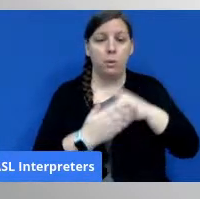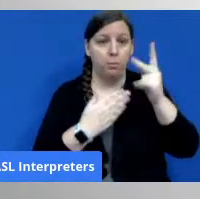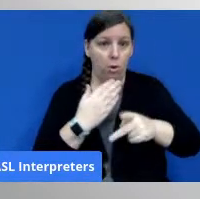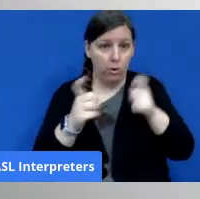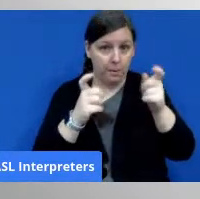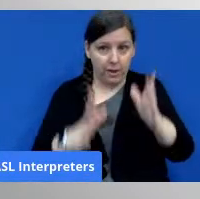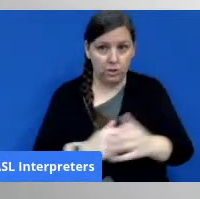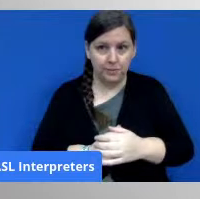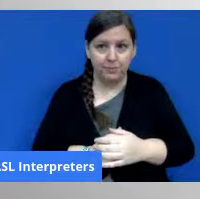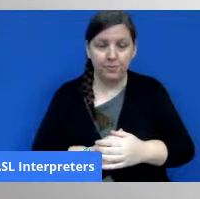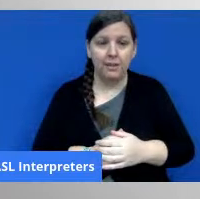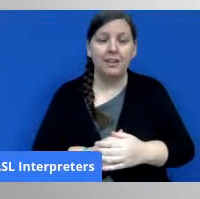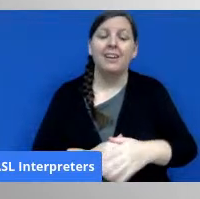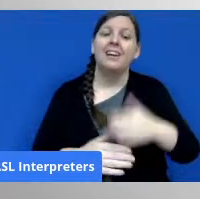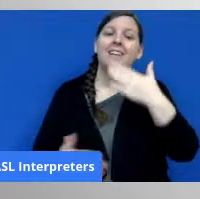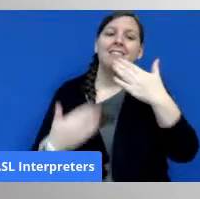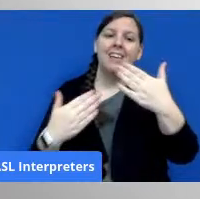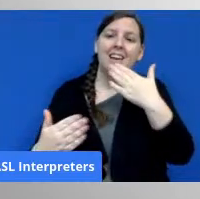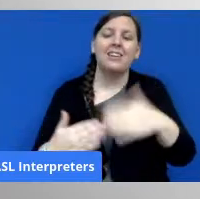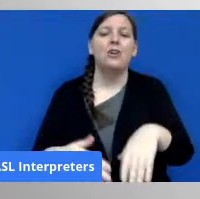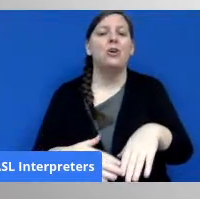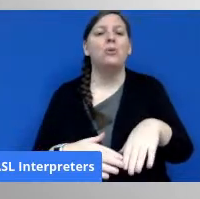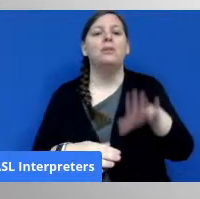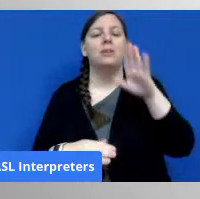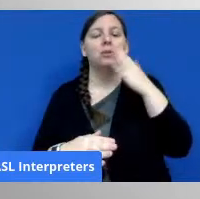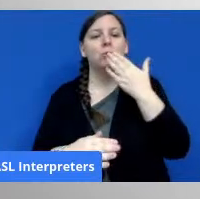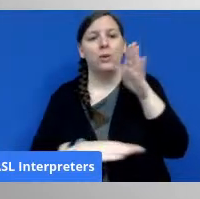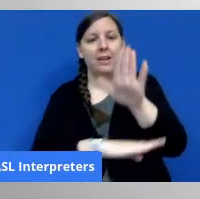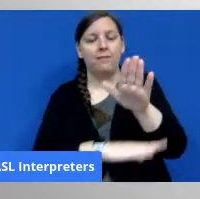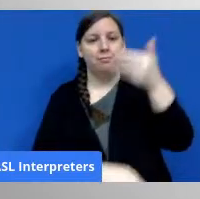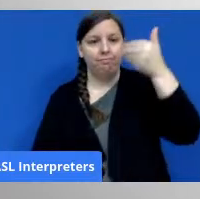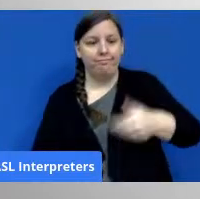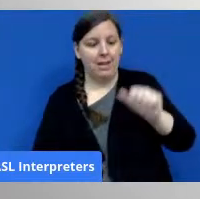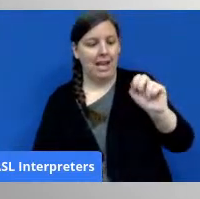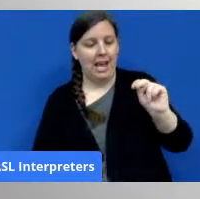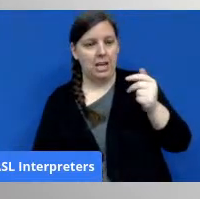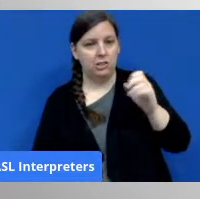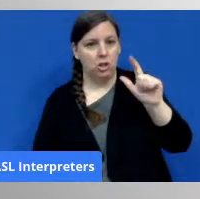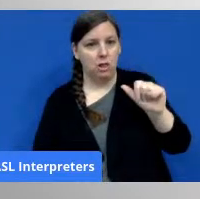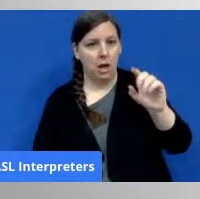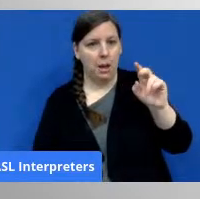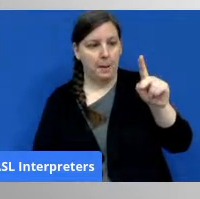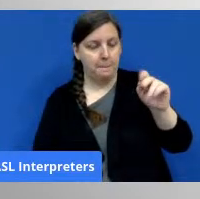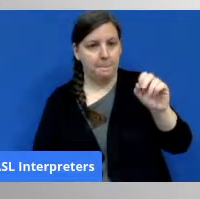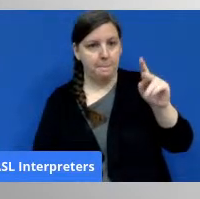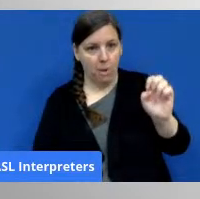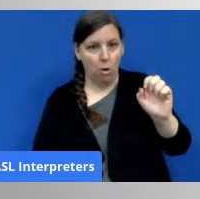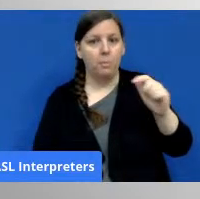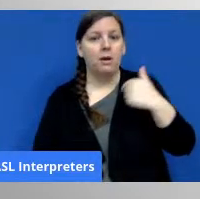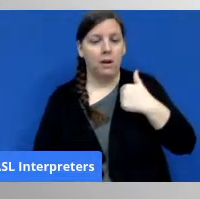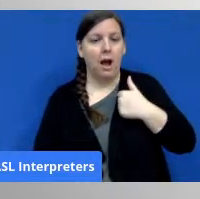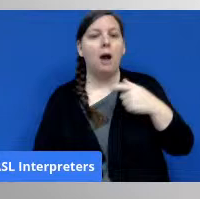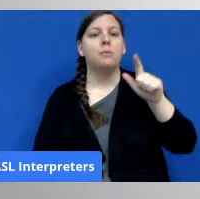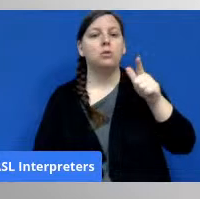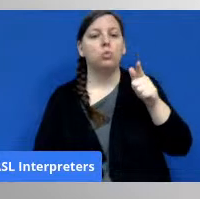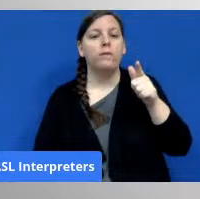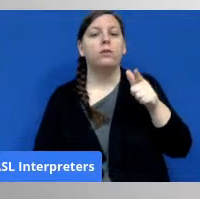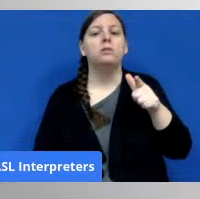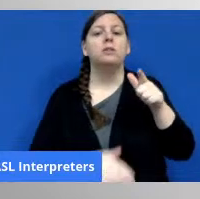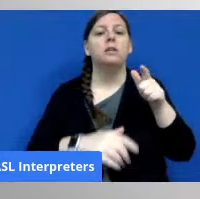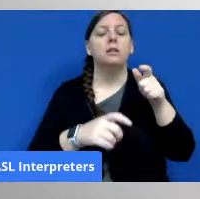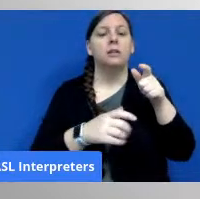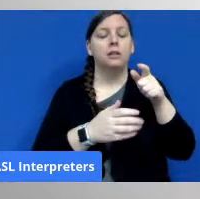Thanks, Mr. Harris. Good evening, everyone. I'm Angela Pope, and as Mr. Harris mentioned, I'm the 21st Century Program